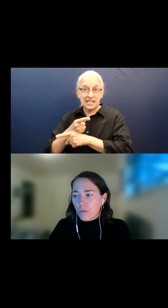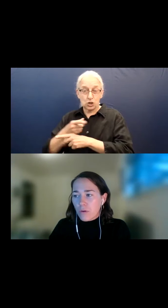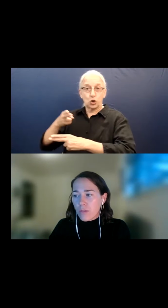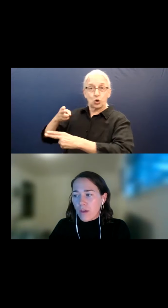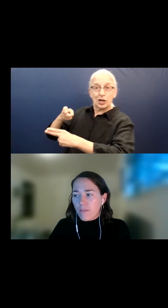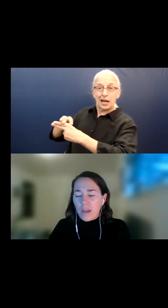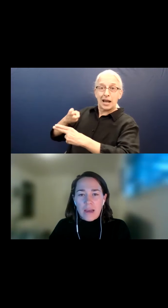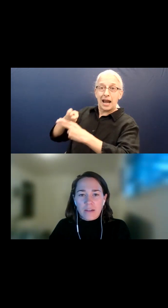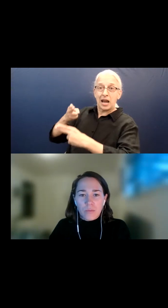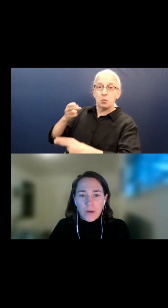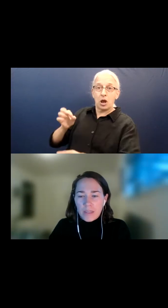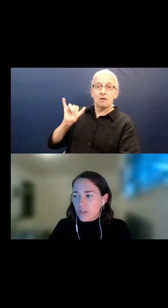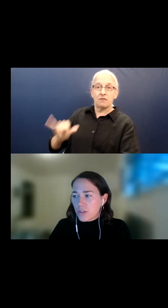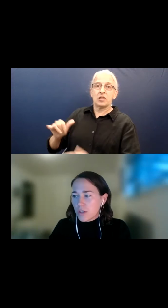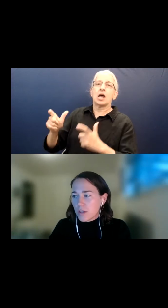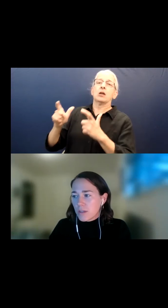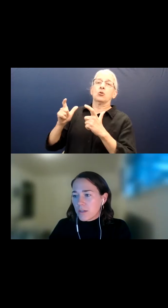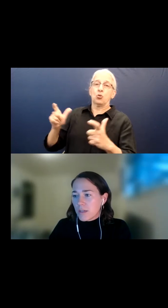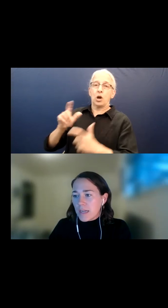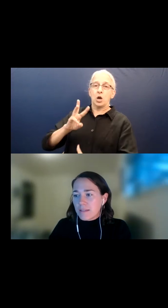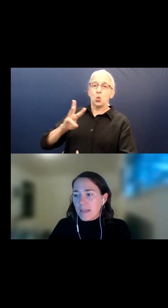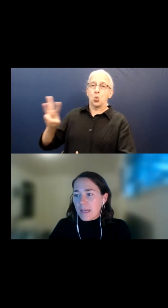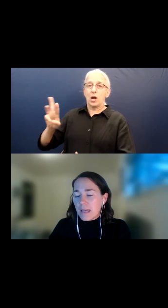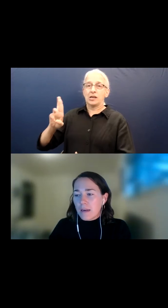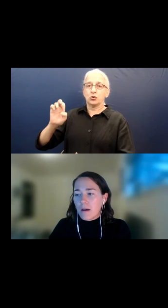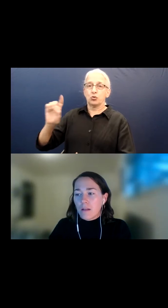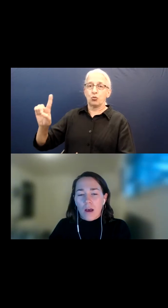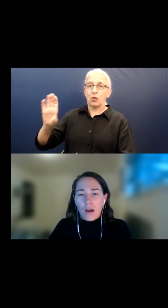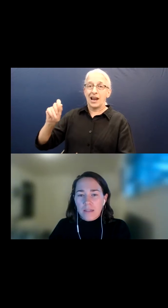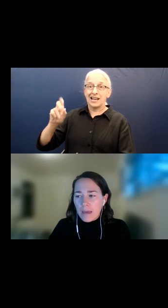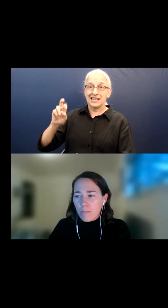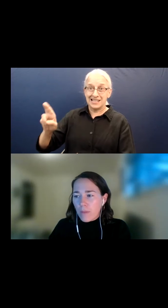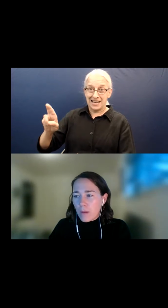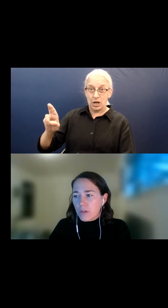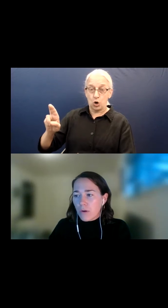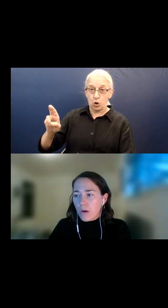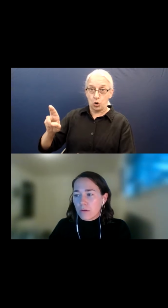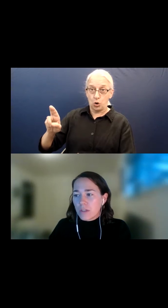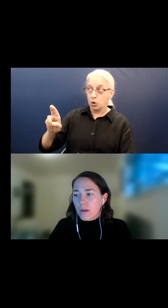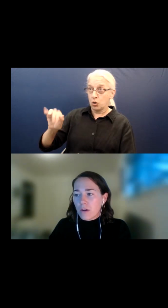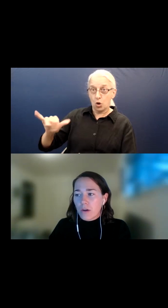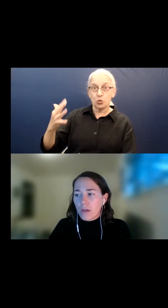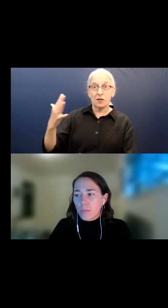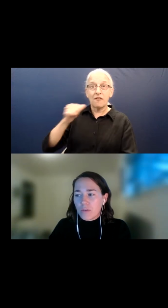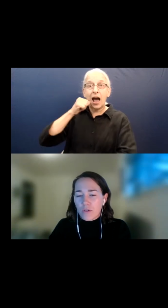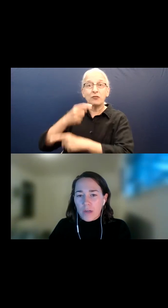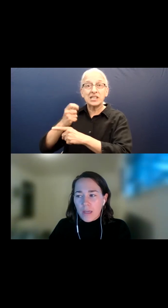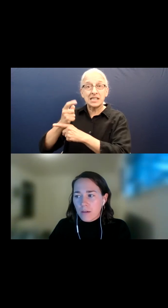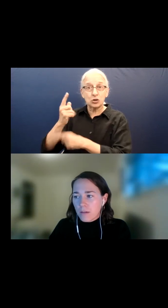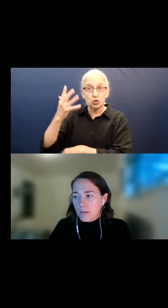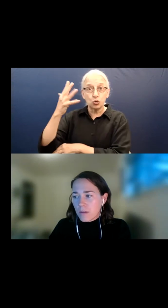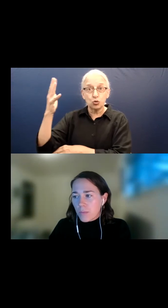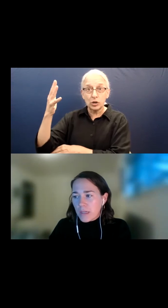just north of the connector bridge? It has taken a long time for them to grow to their current